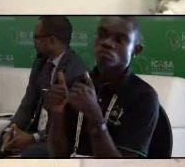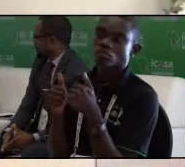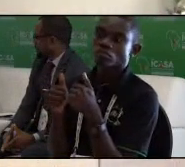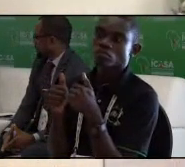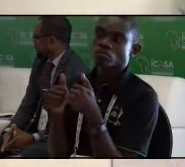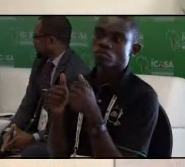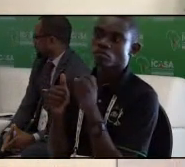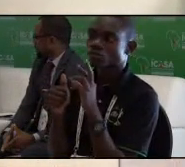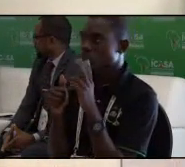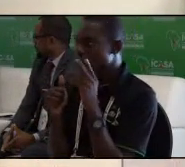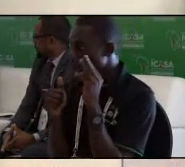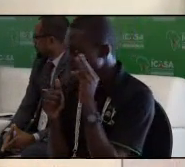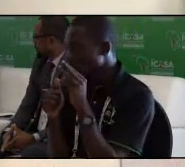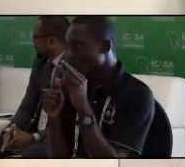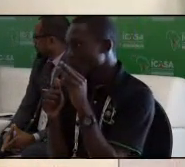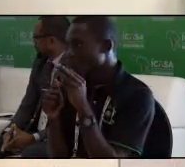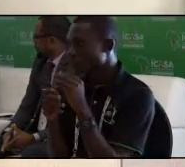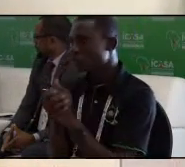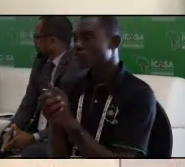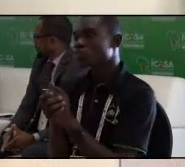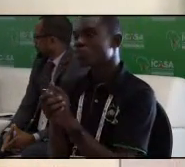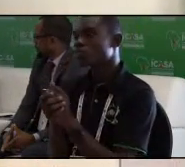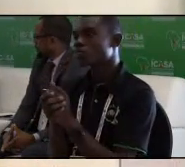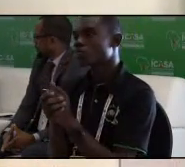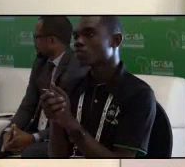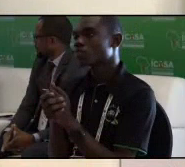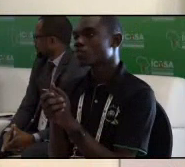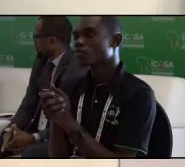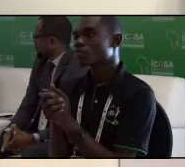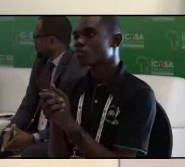WHO CRP for the fast-track registration of these